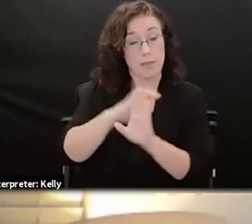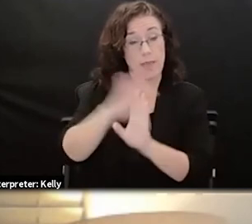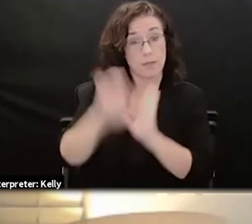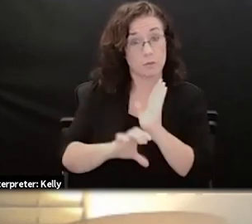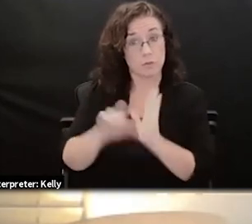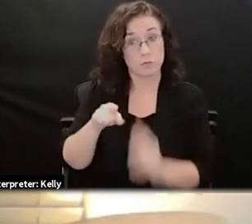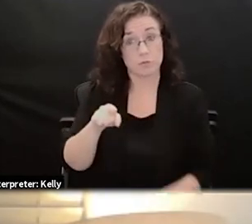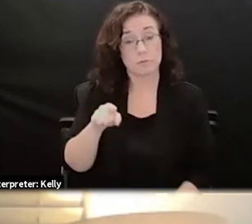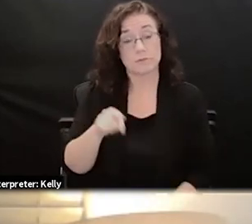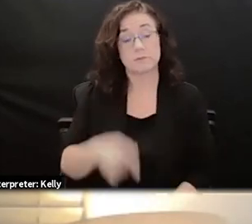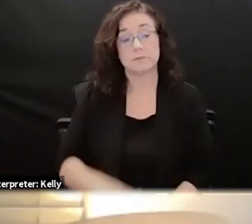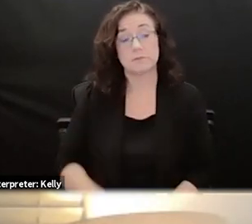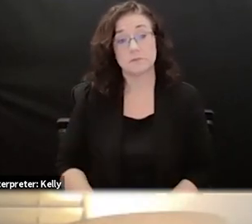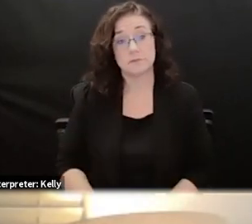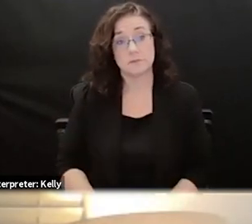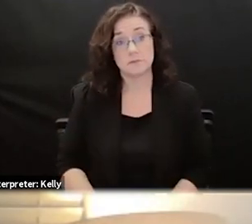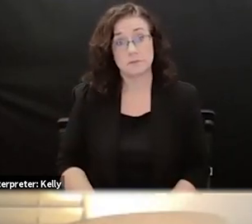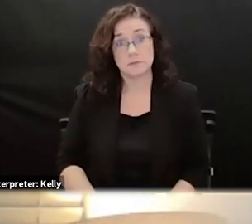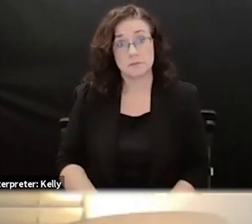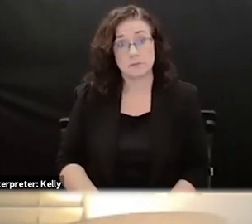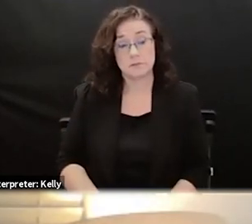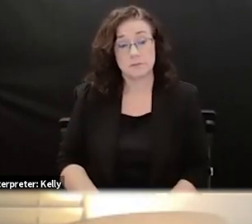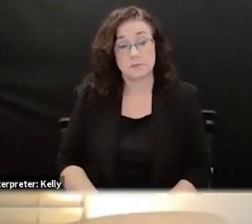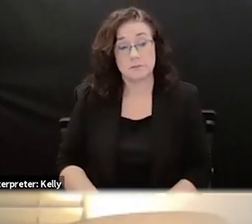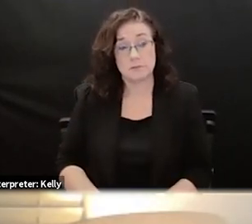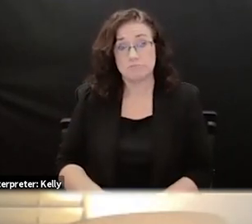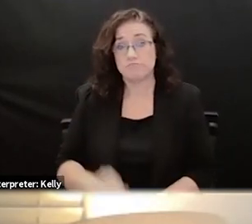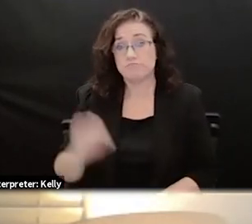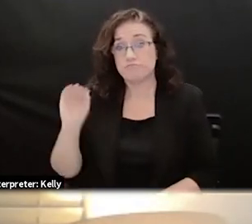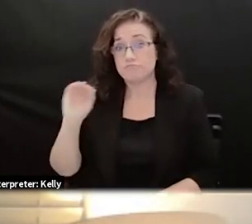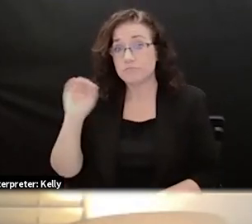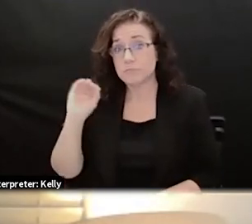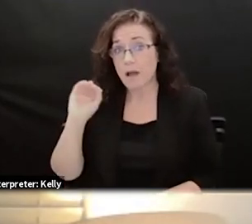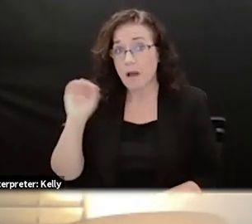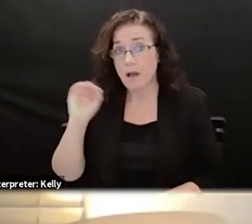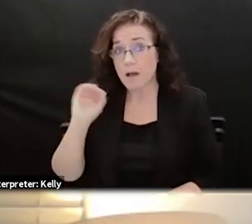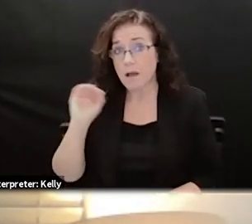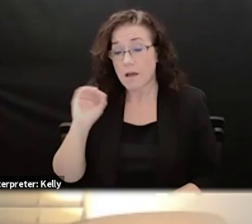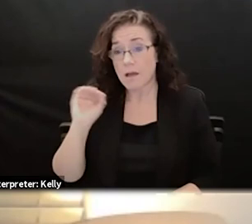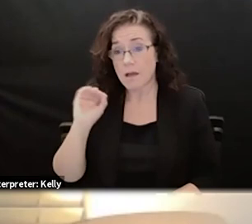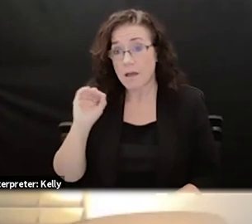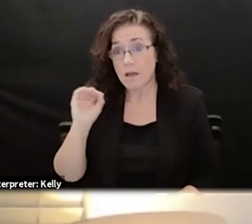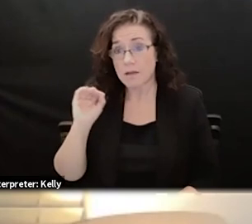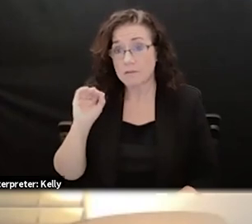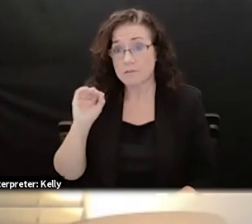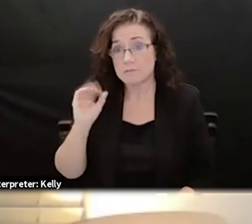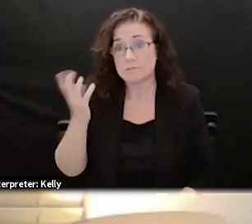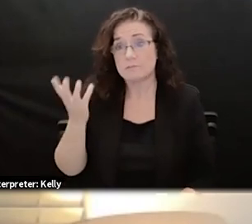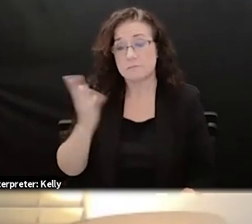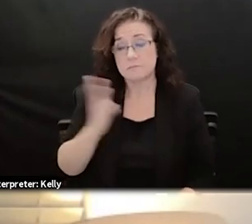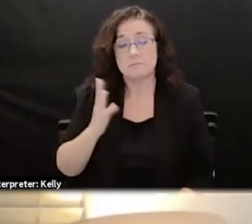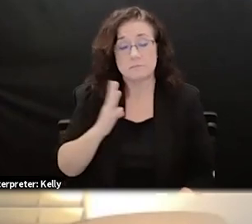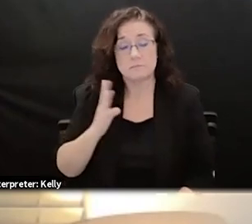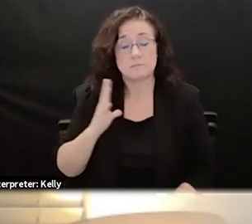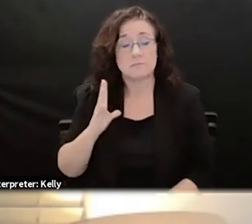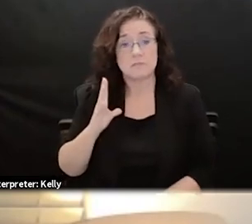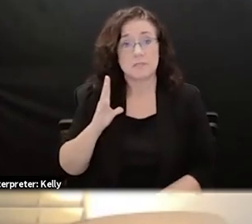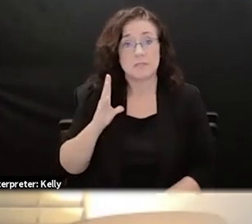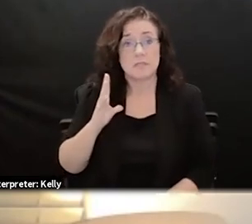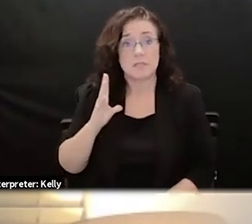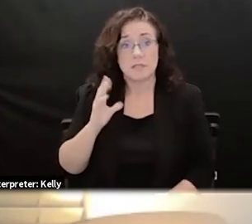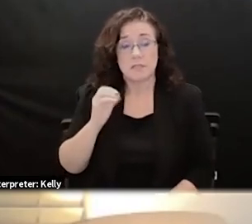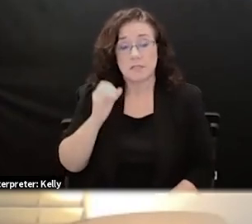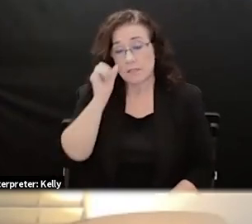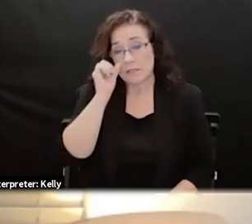um seeing none i guess i would just say that uh